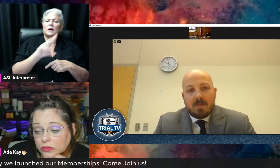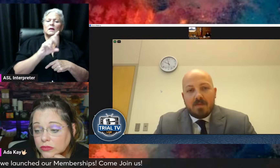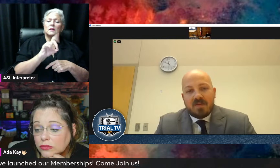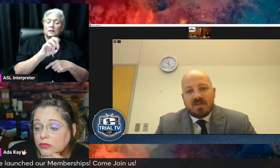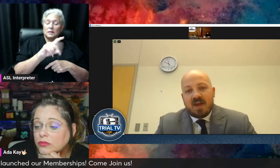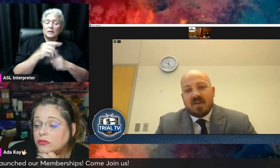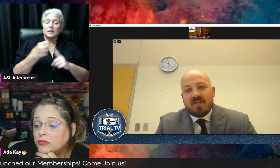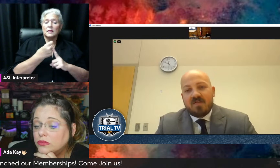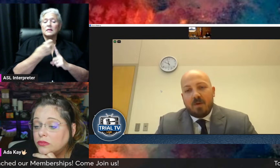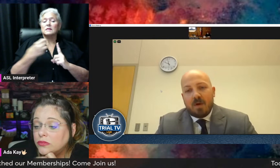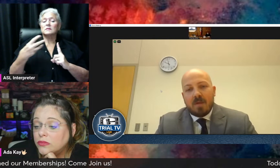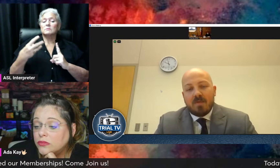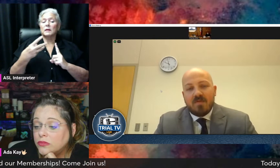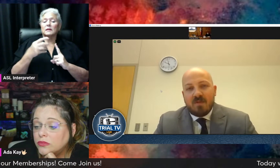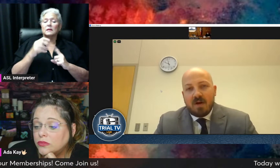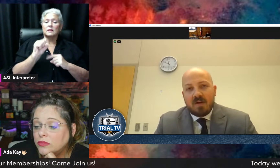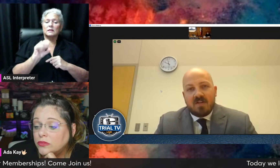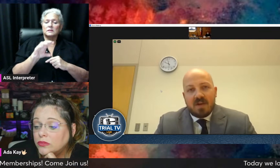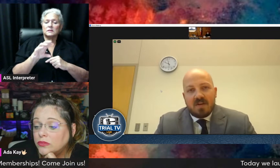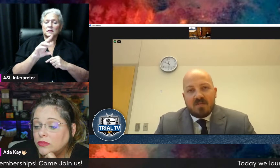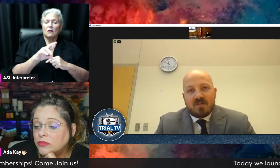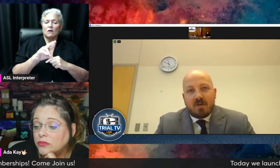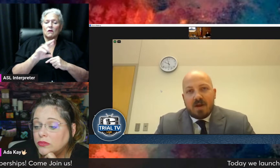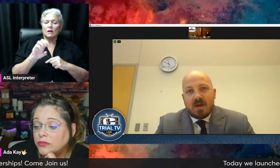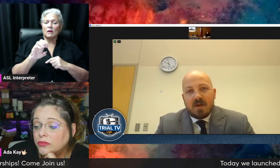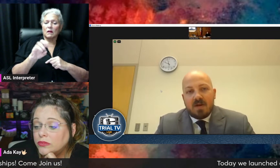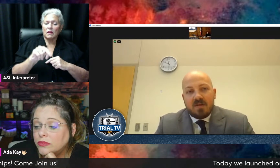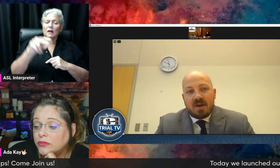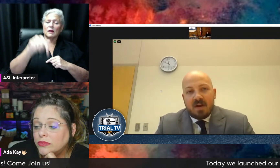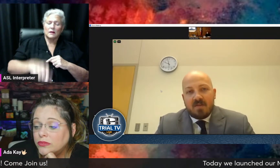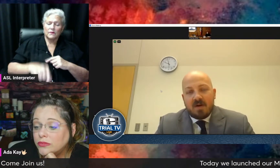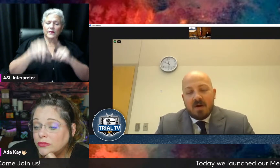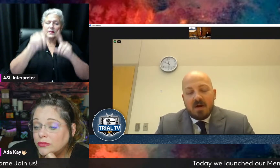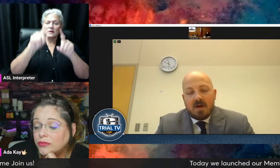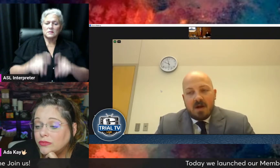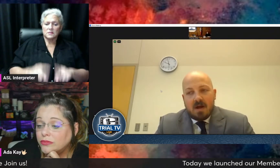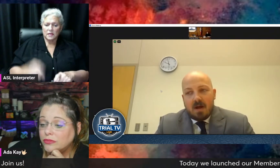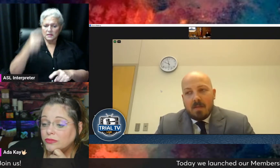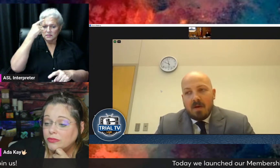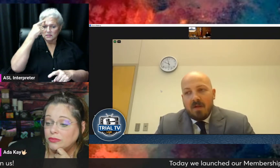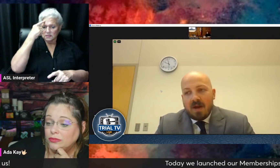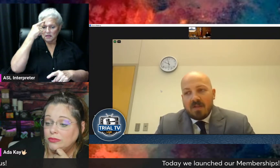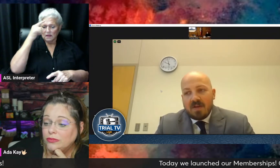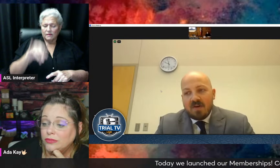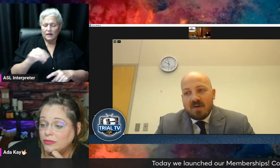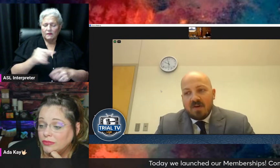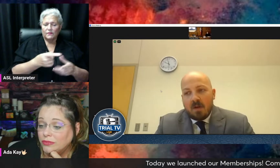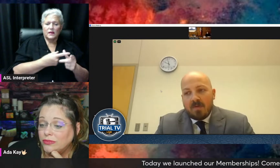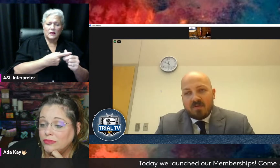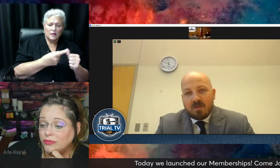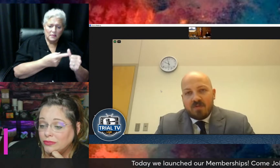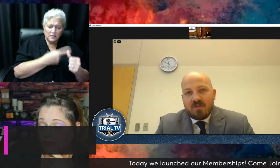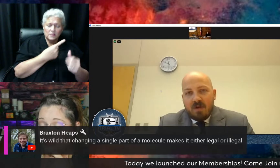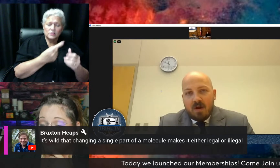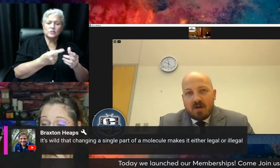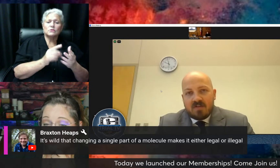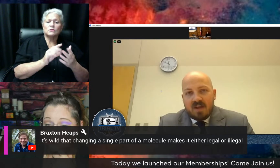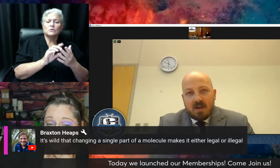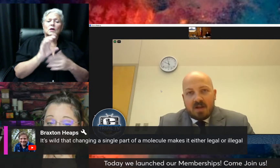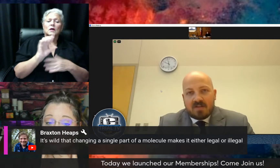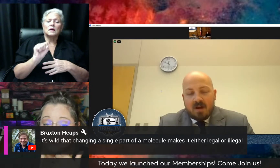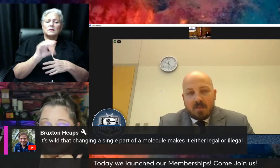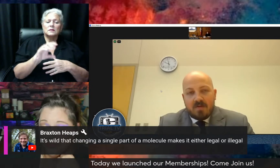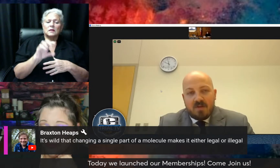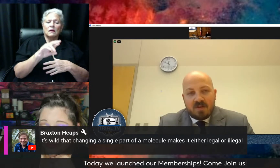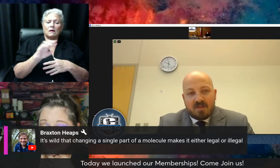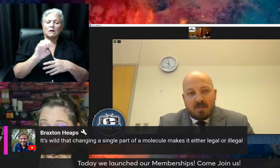screen. This test for a number of drugs that the initial screen doesn't cover. A lot of these are prescription drugs